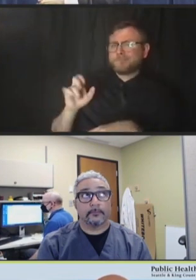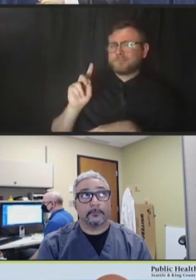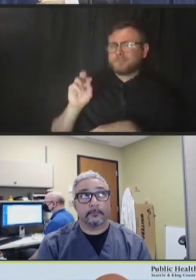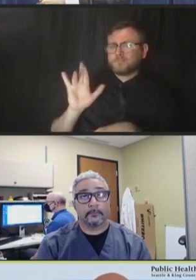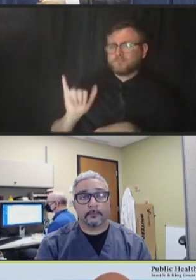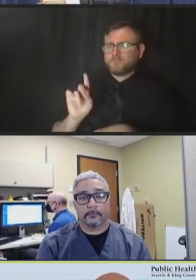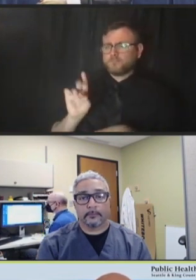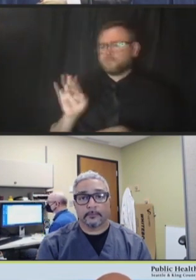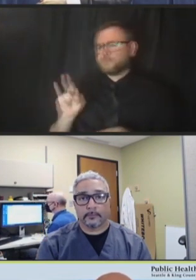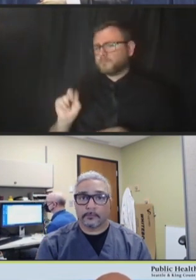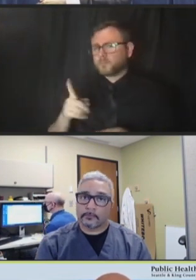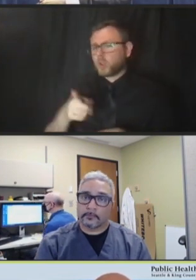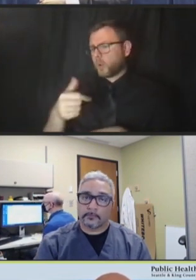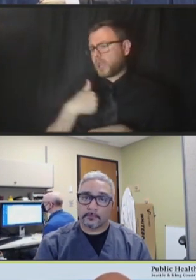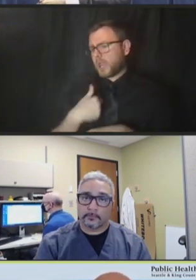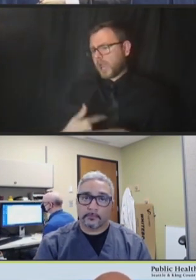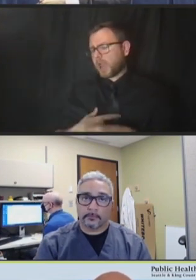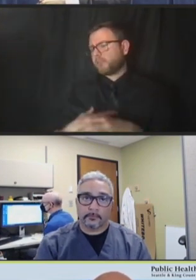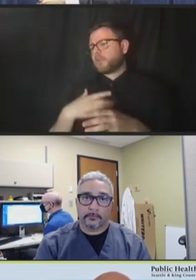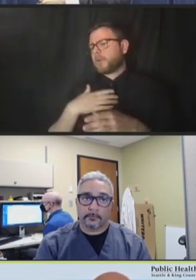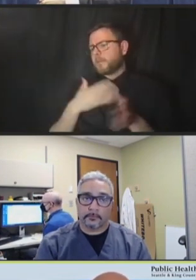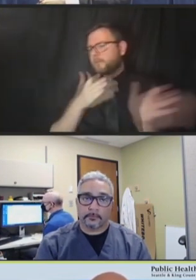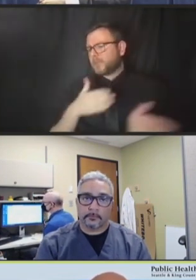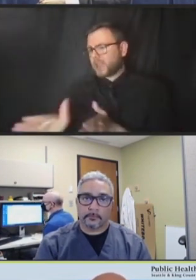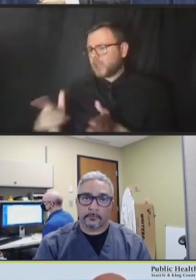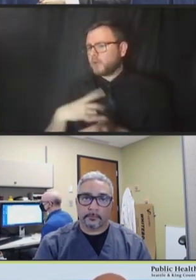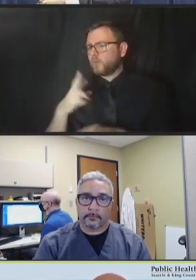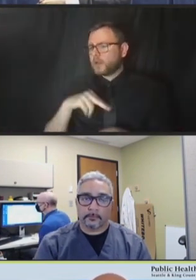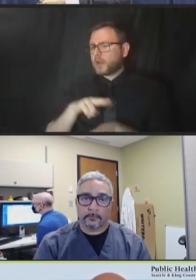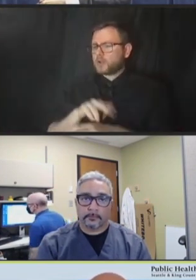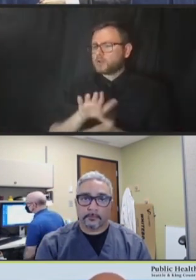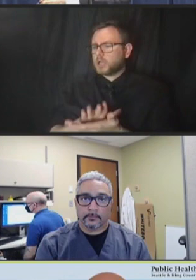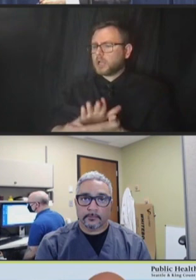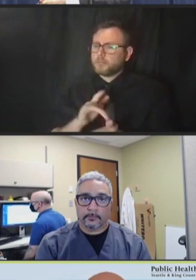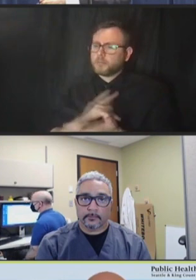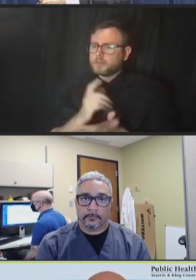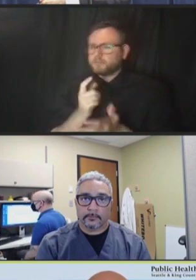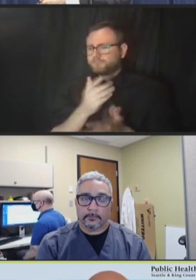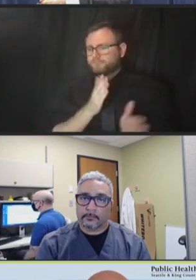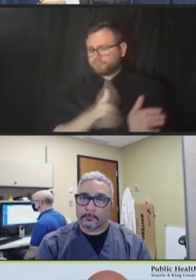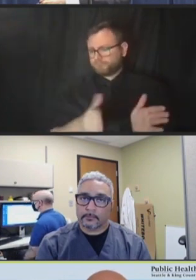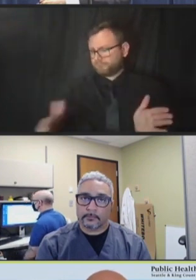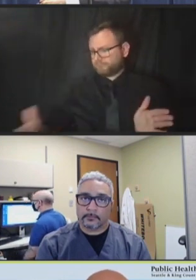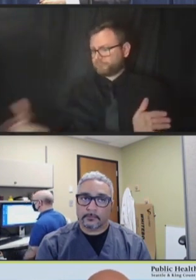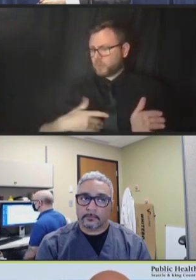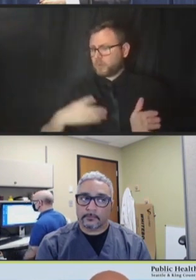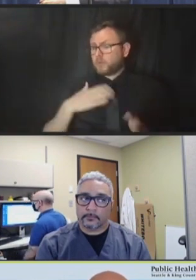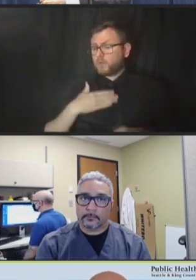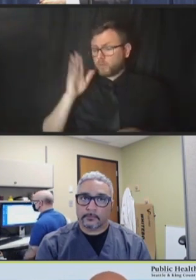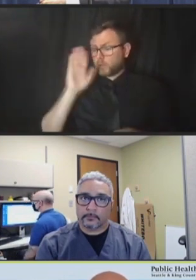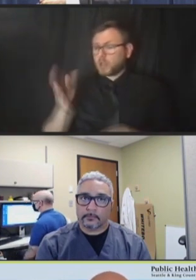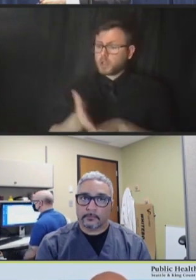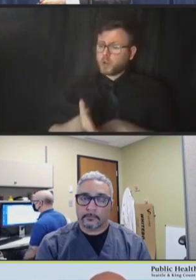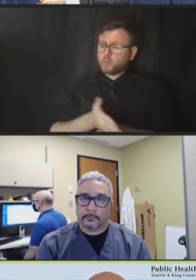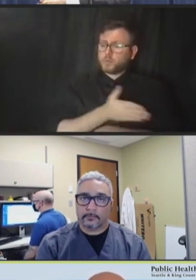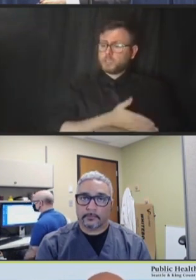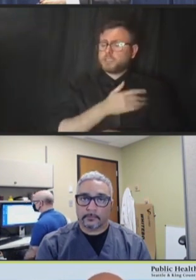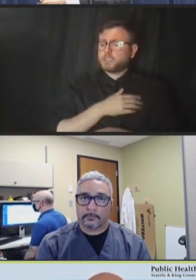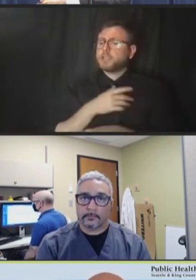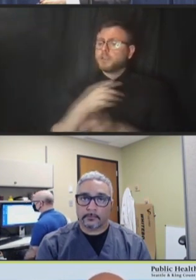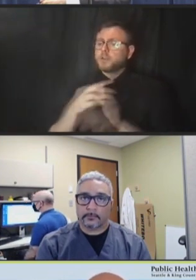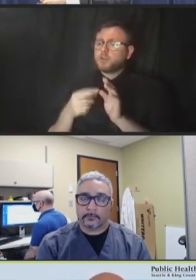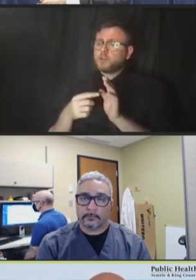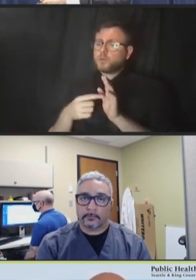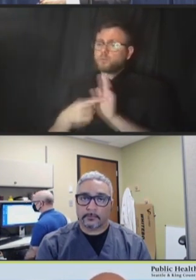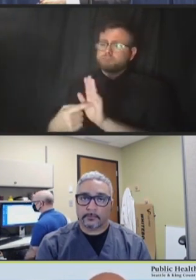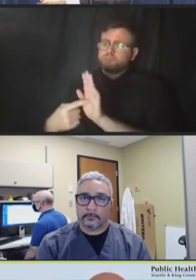the national academies laid out, for example, with respect to increasing representation and research